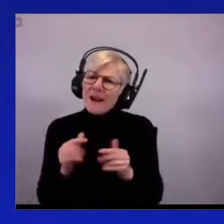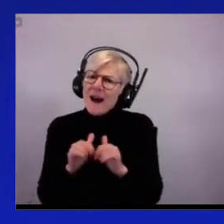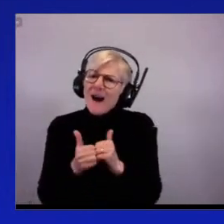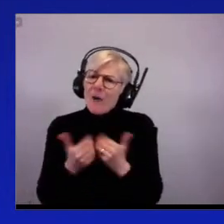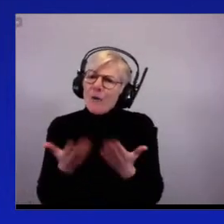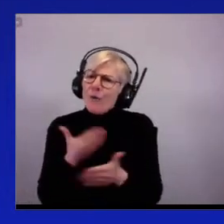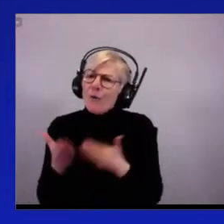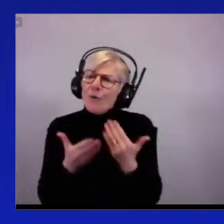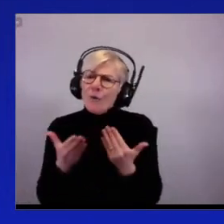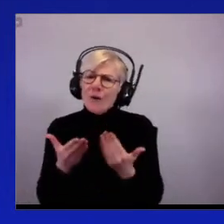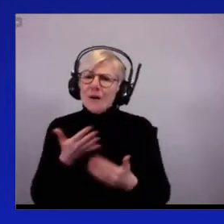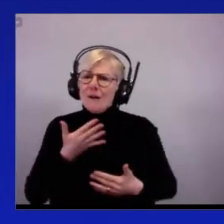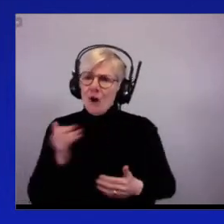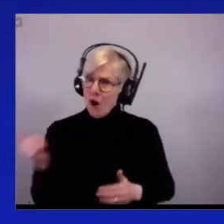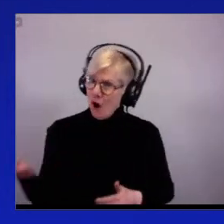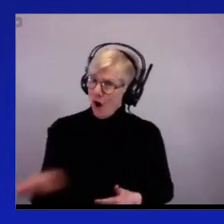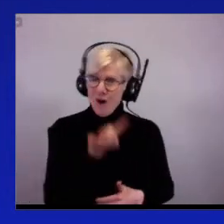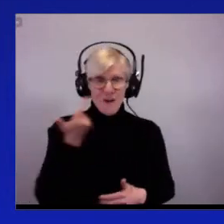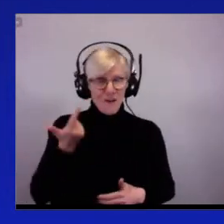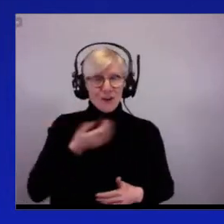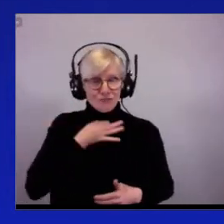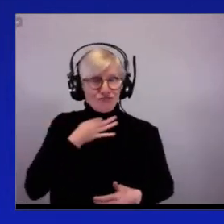And,